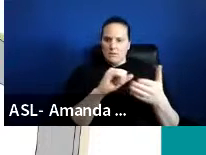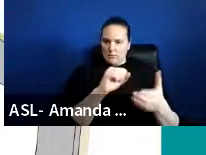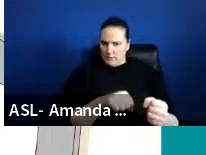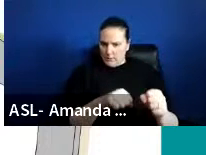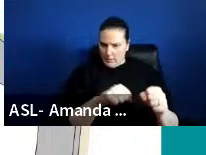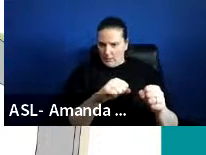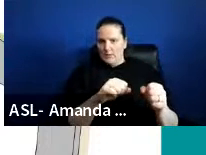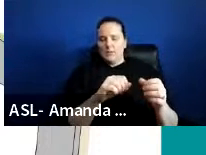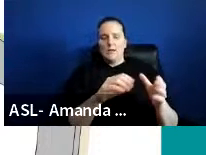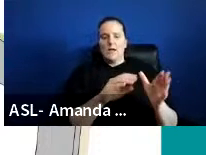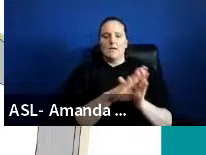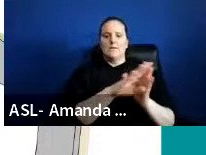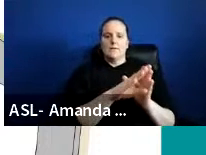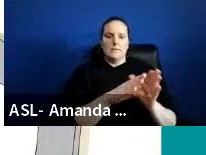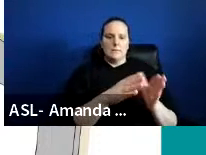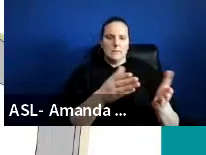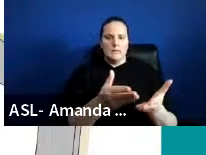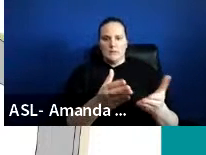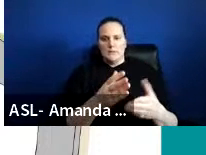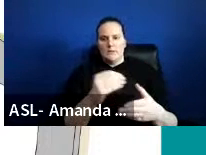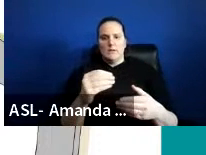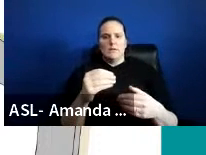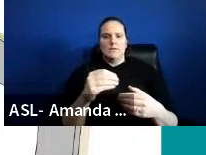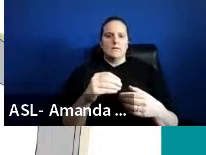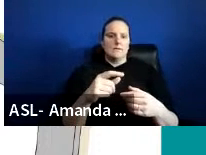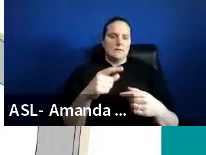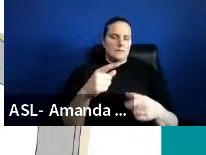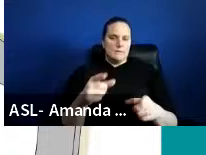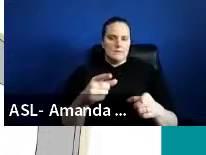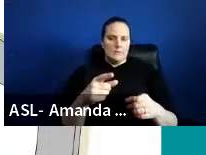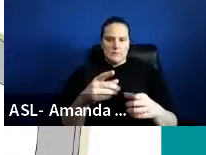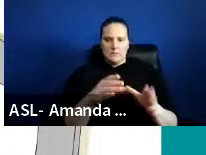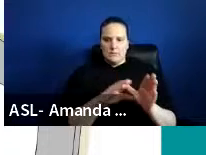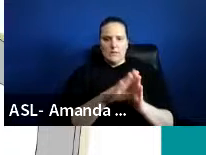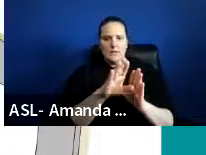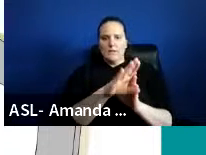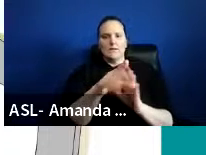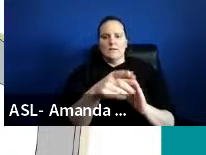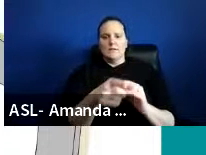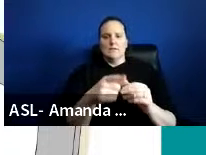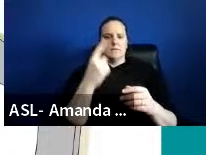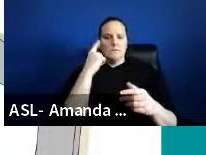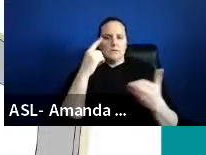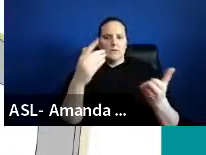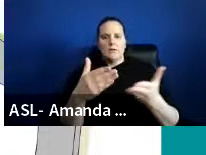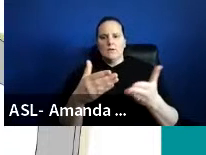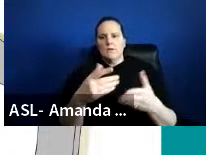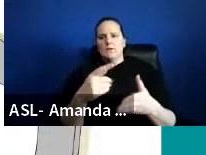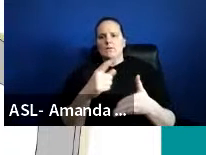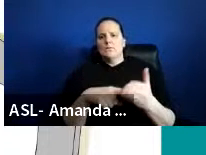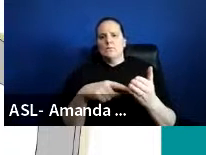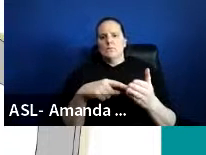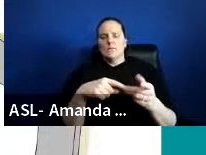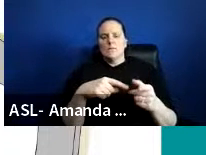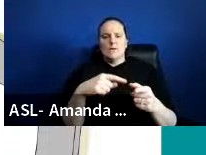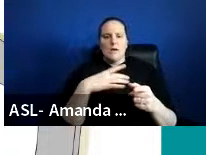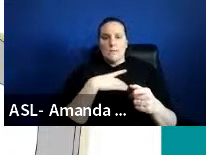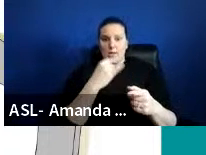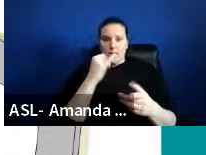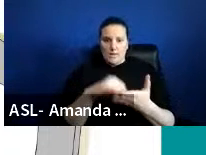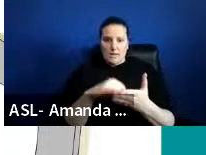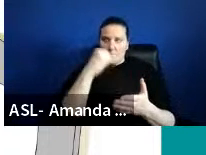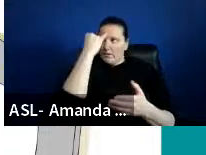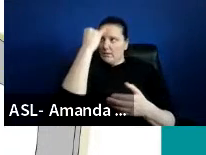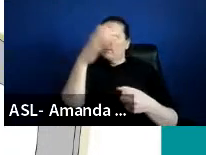here. TOD, transit-oriented development, you hear. So one reason we kind of like this idea is it locates